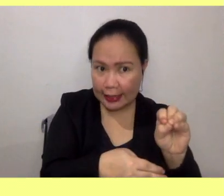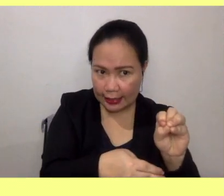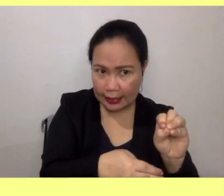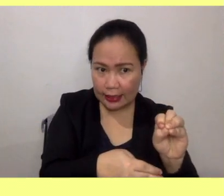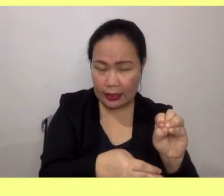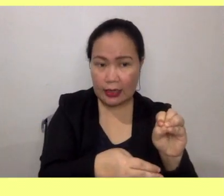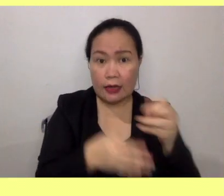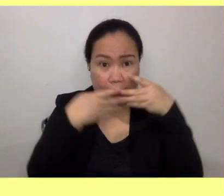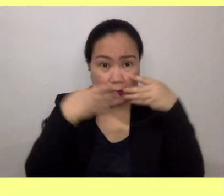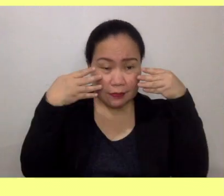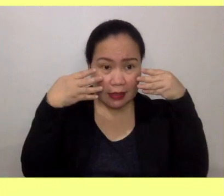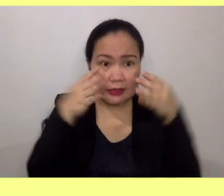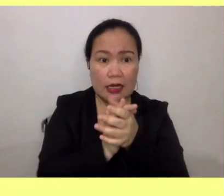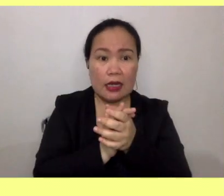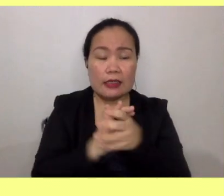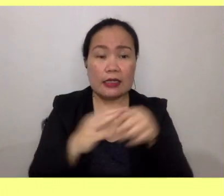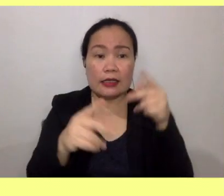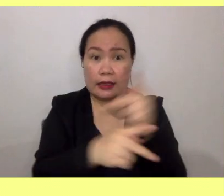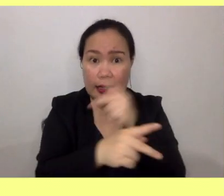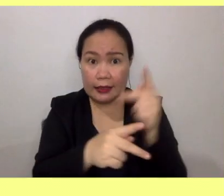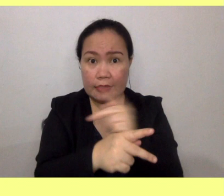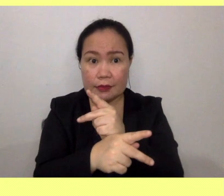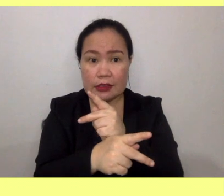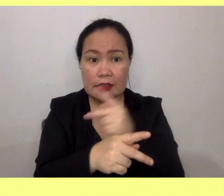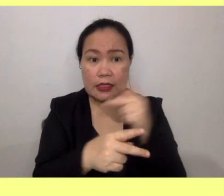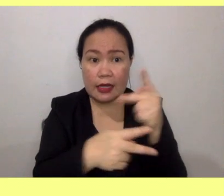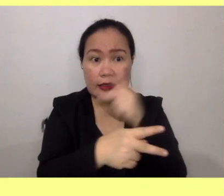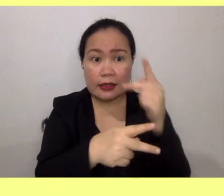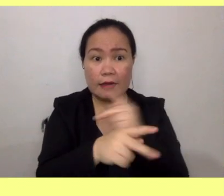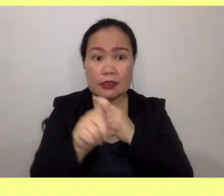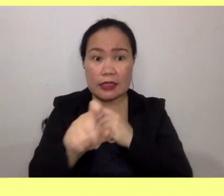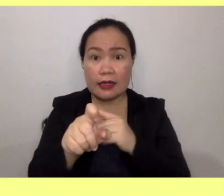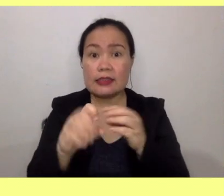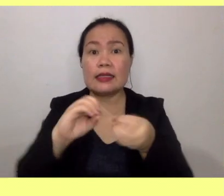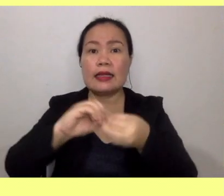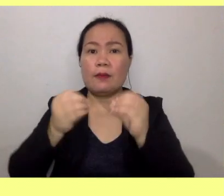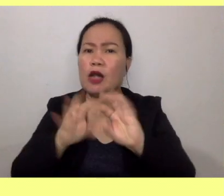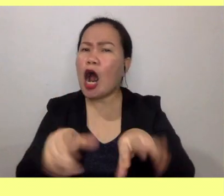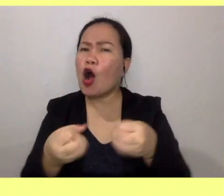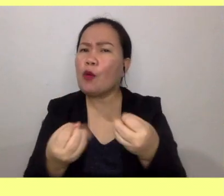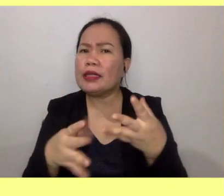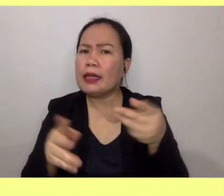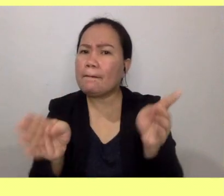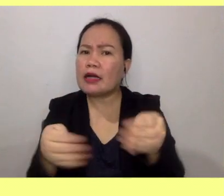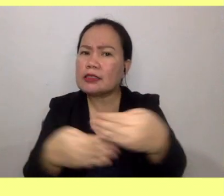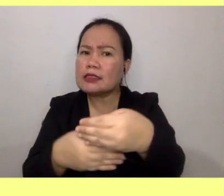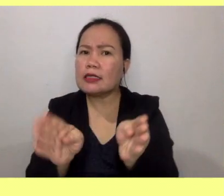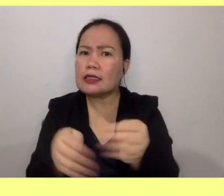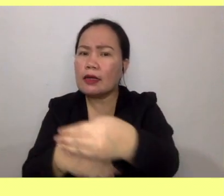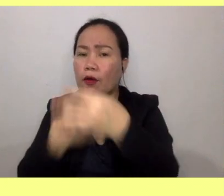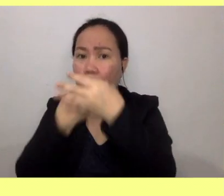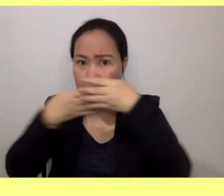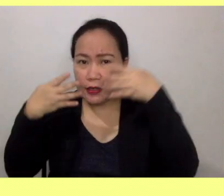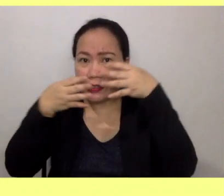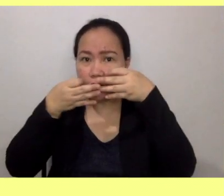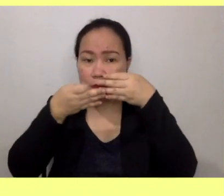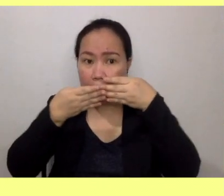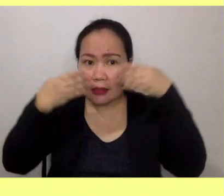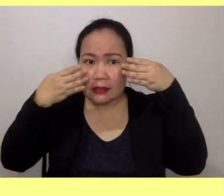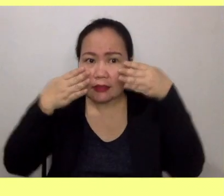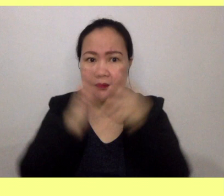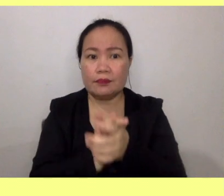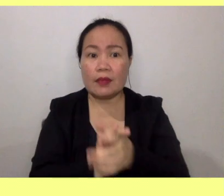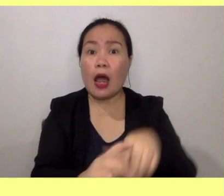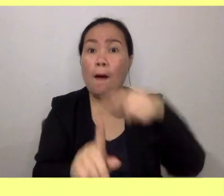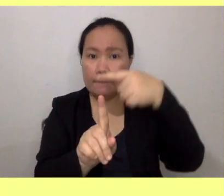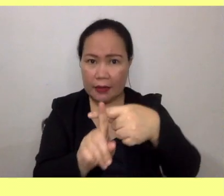ni-represent natin yung box as X, so this is X. Plus, yung price ng ating per